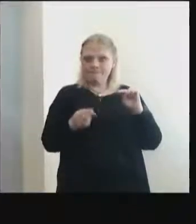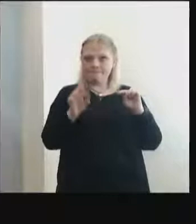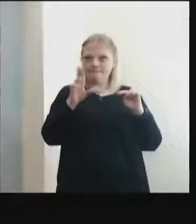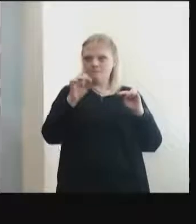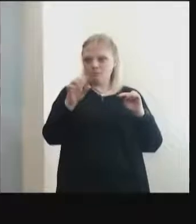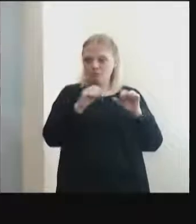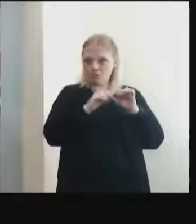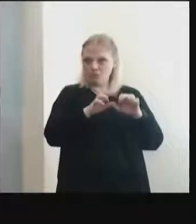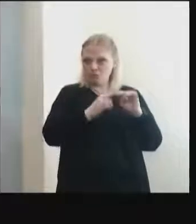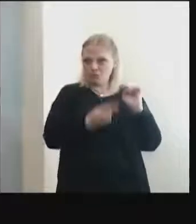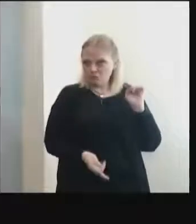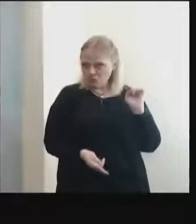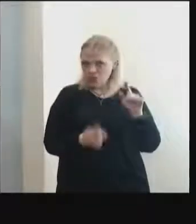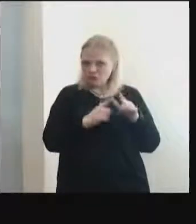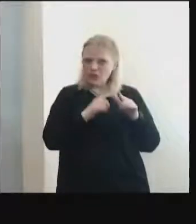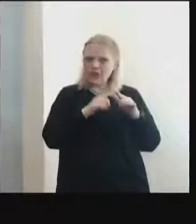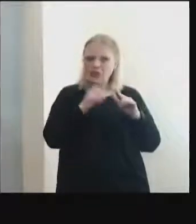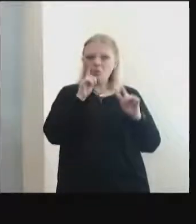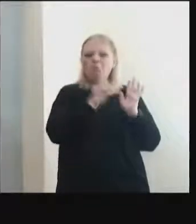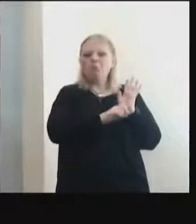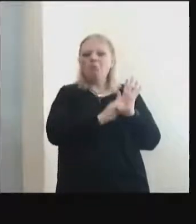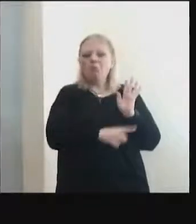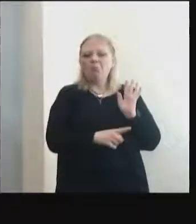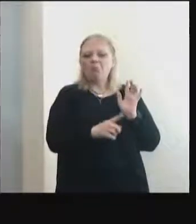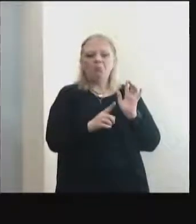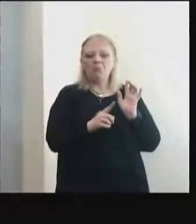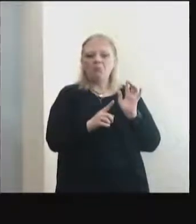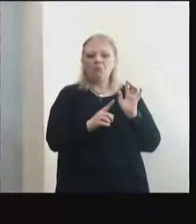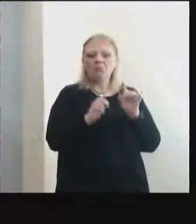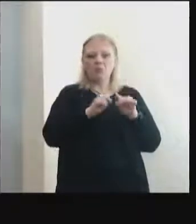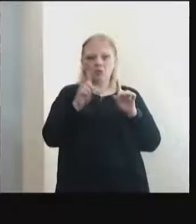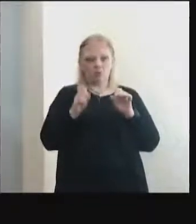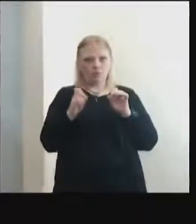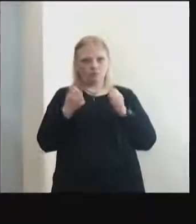decrease. I think we can reassess, but we have to get there first.